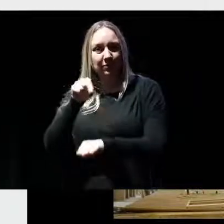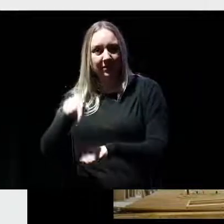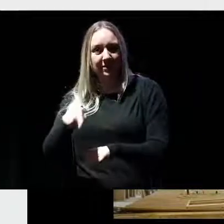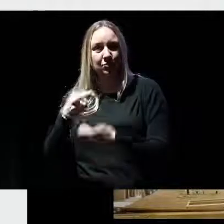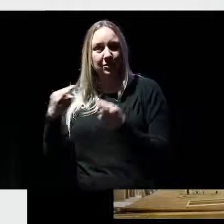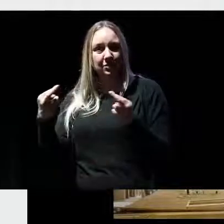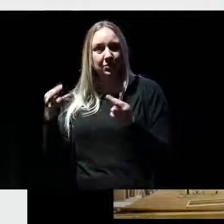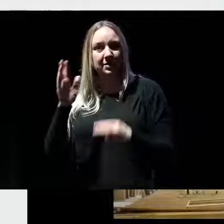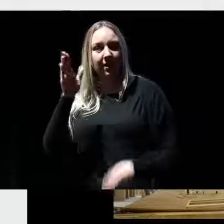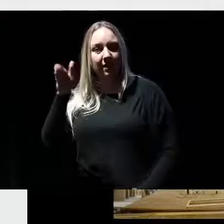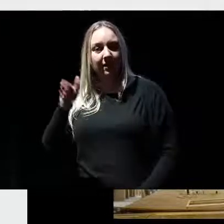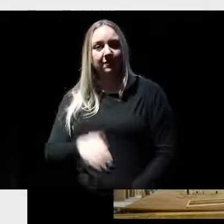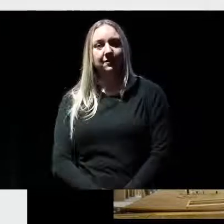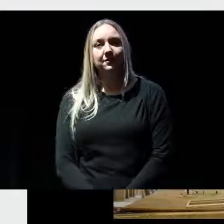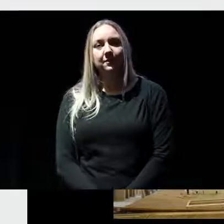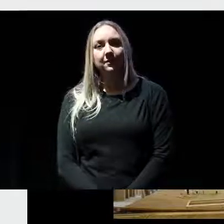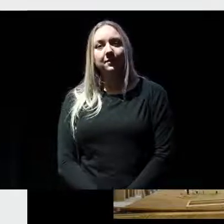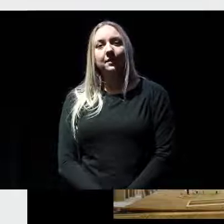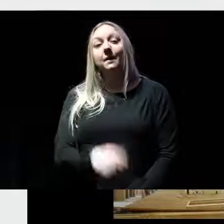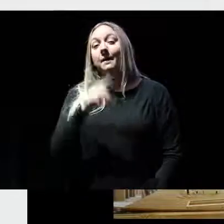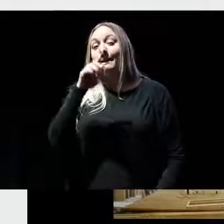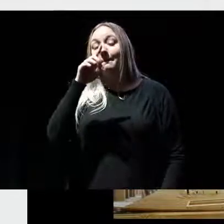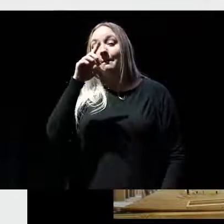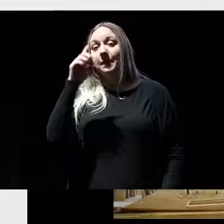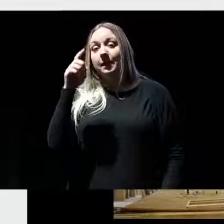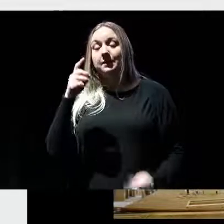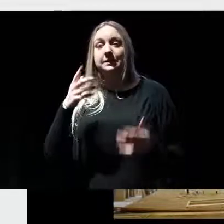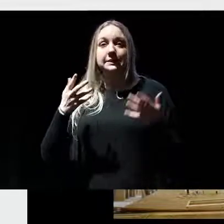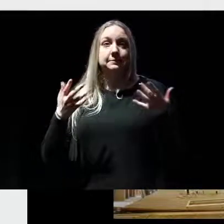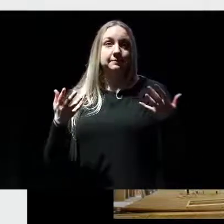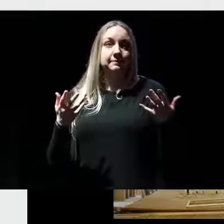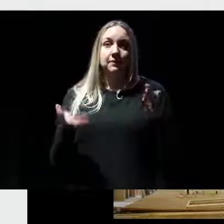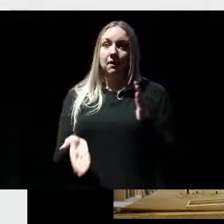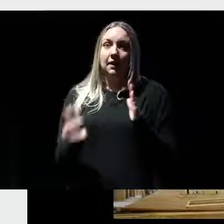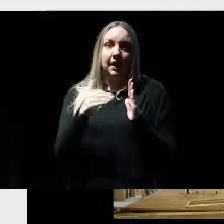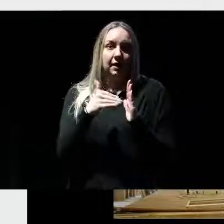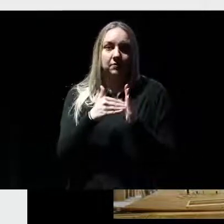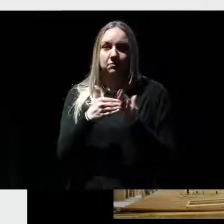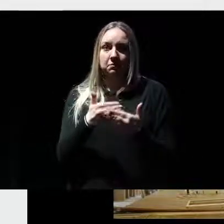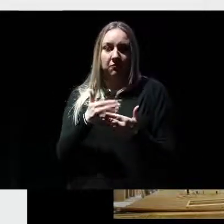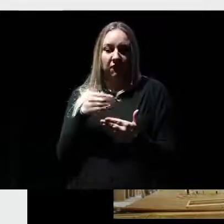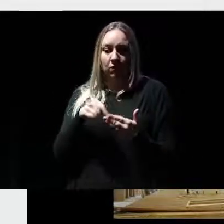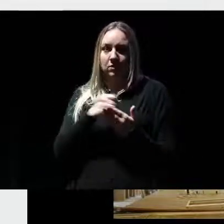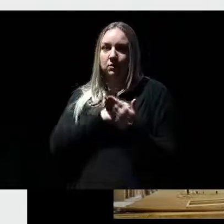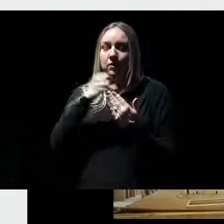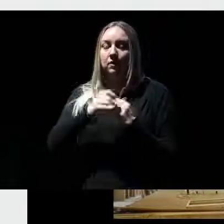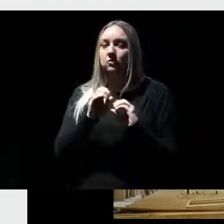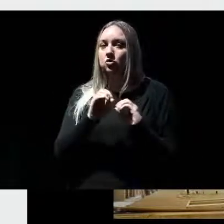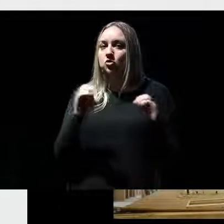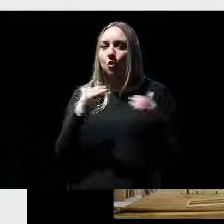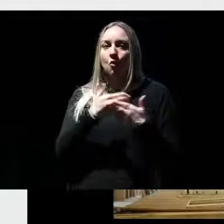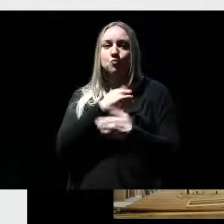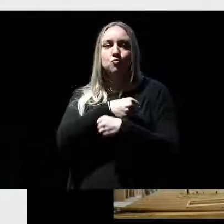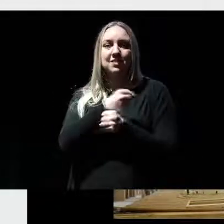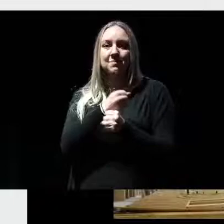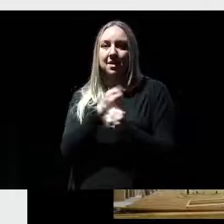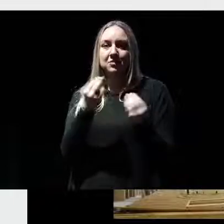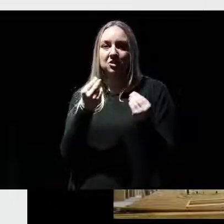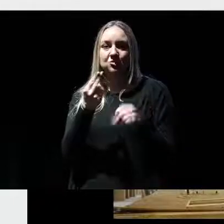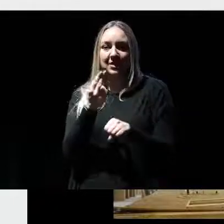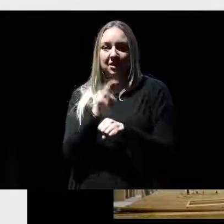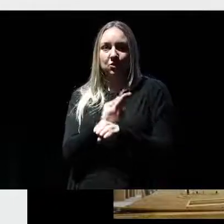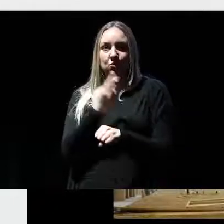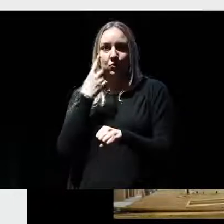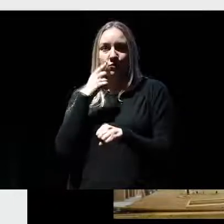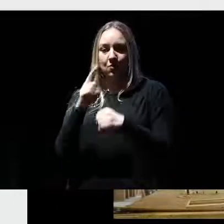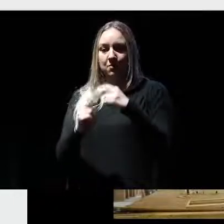afterwards. Because there isn't any prefabrication, or there wasn't any prefabrication in the city, all of the